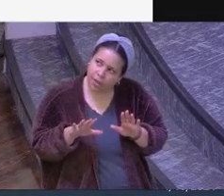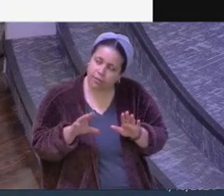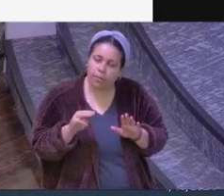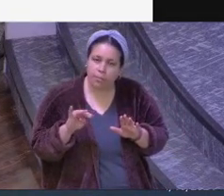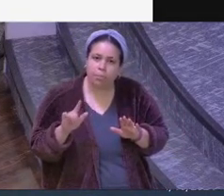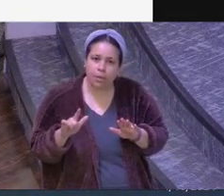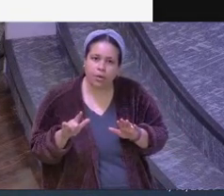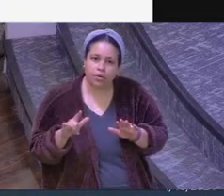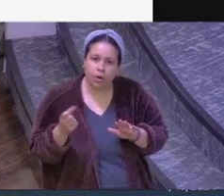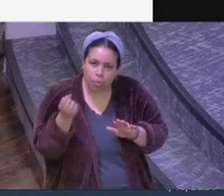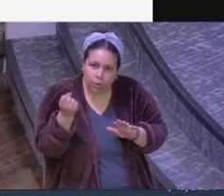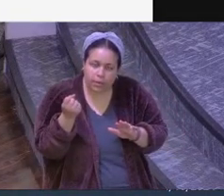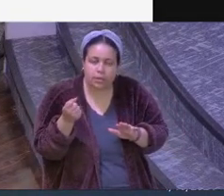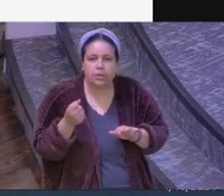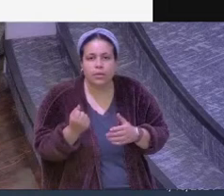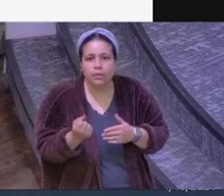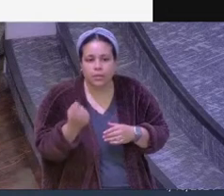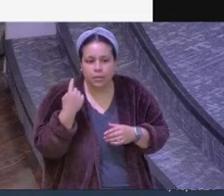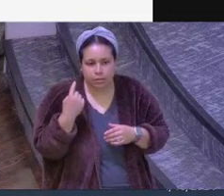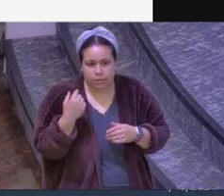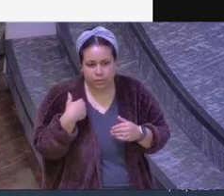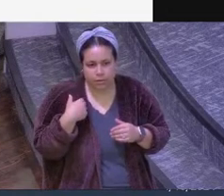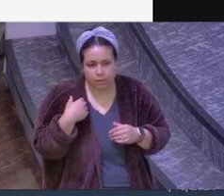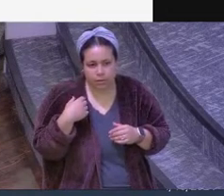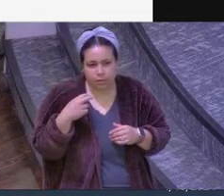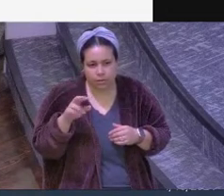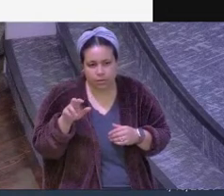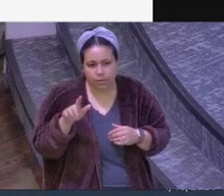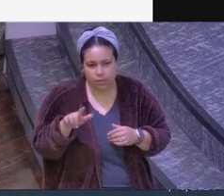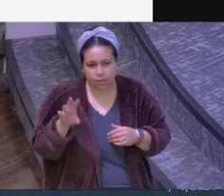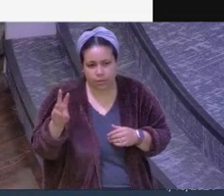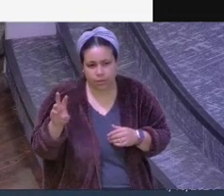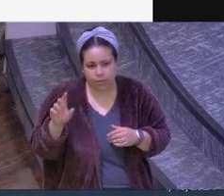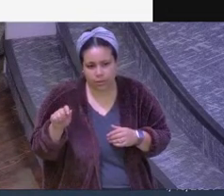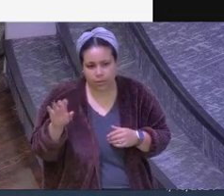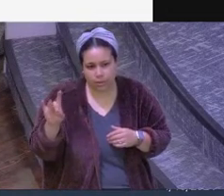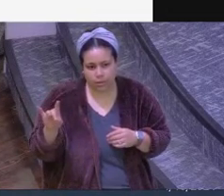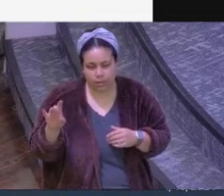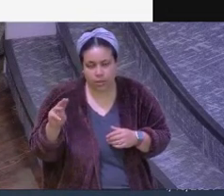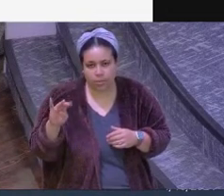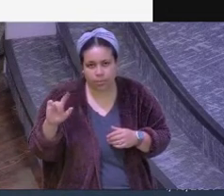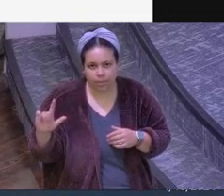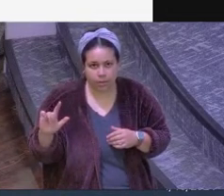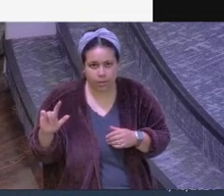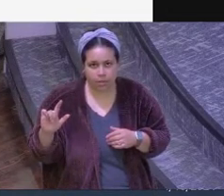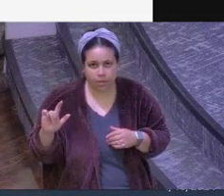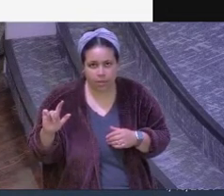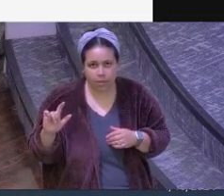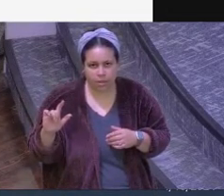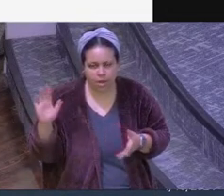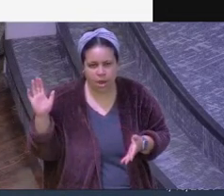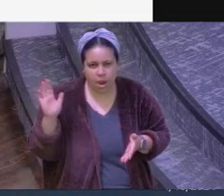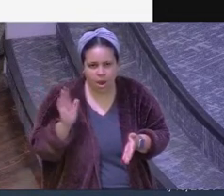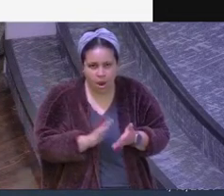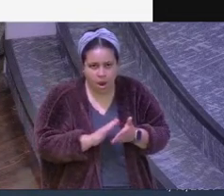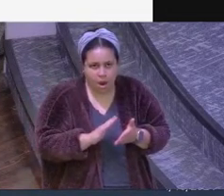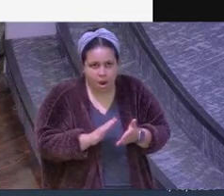withholding. Last year we had $26.8 million that was deducted from our QBE earnings. Anticipate that being